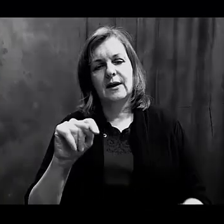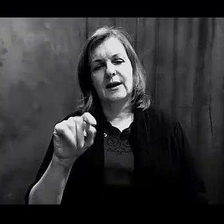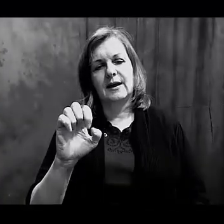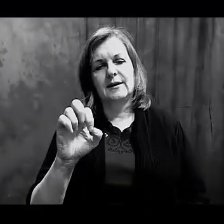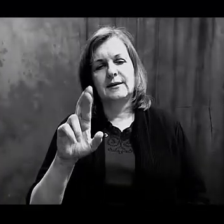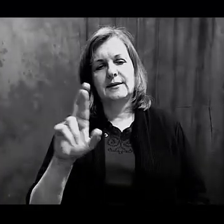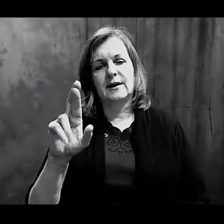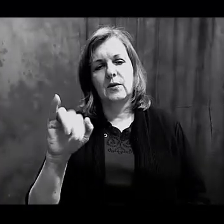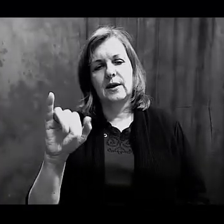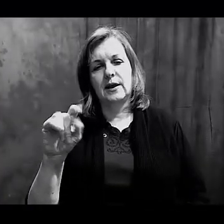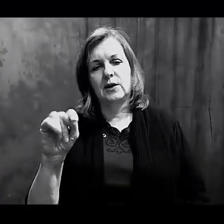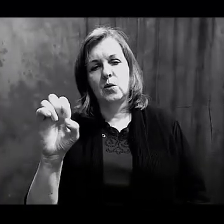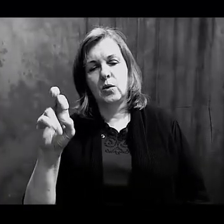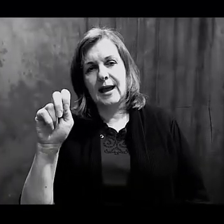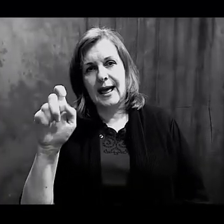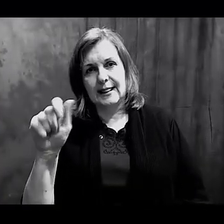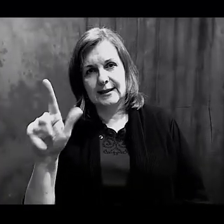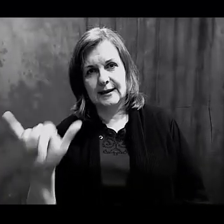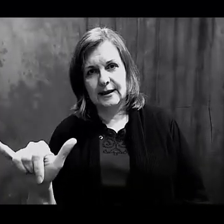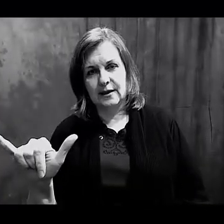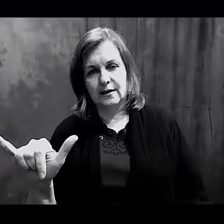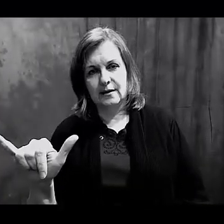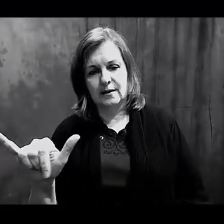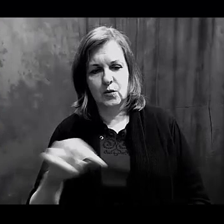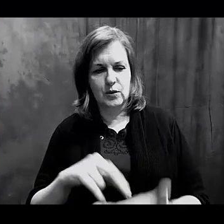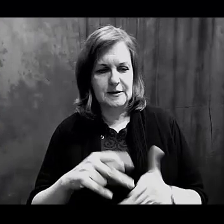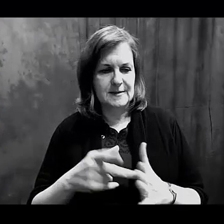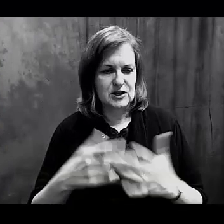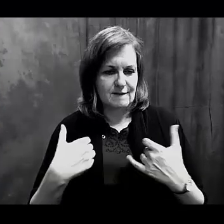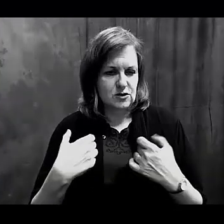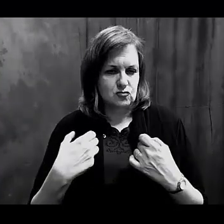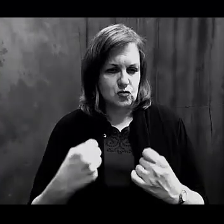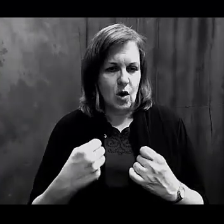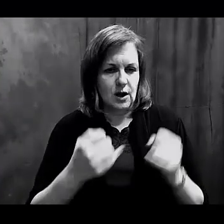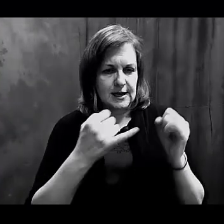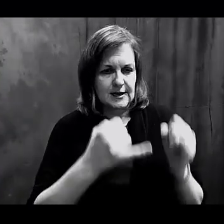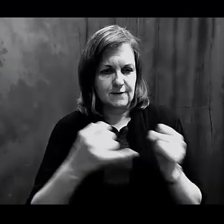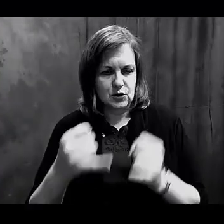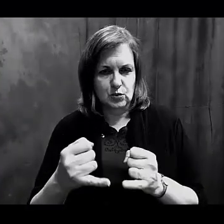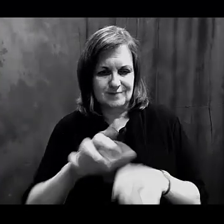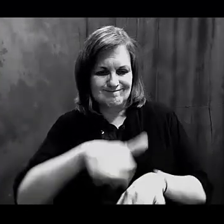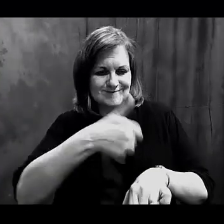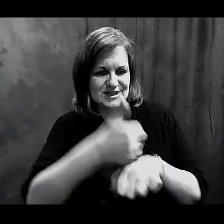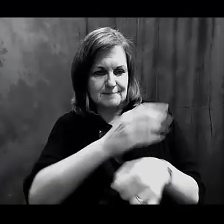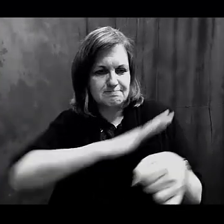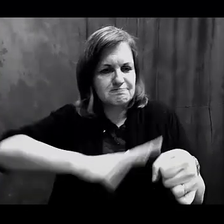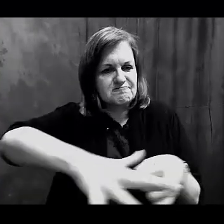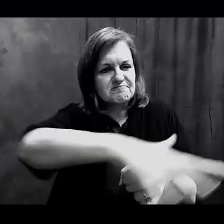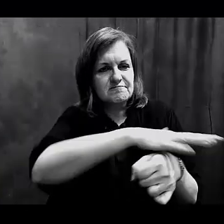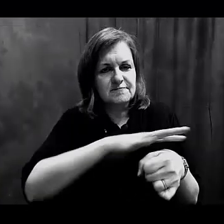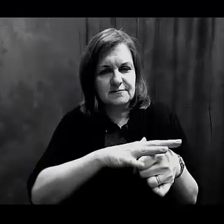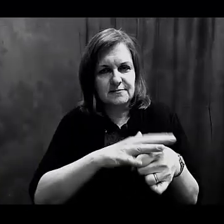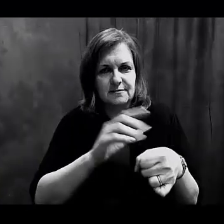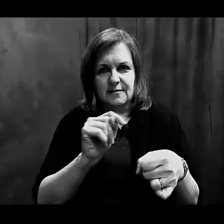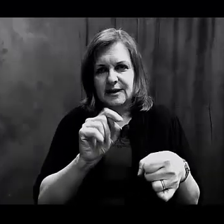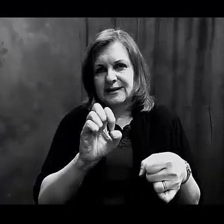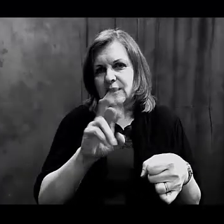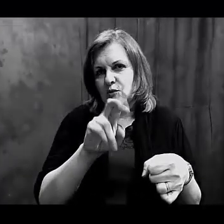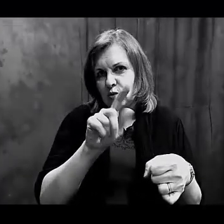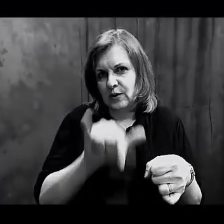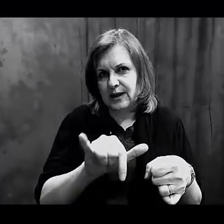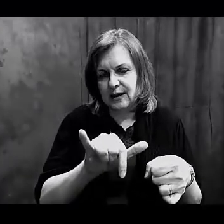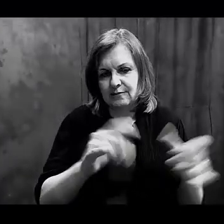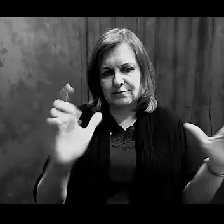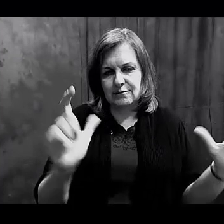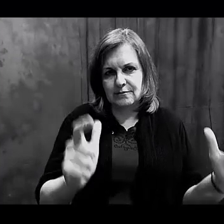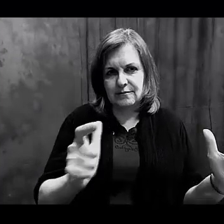at territoriality. So these prime, very strong individuals will actually set up